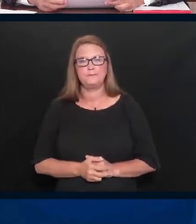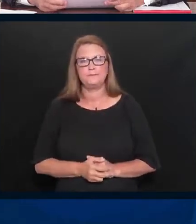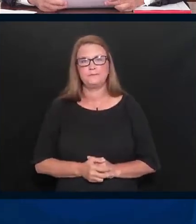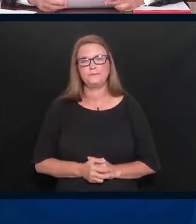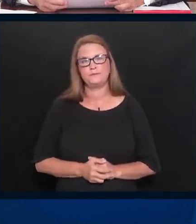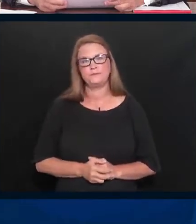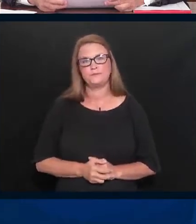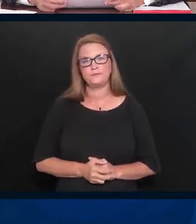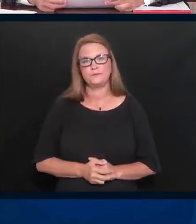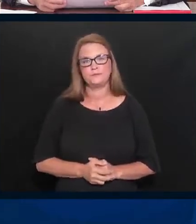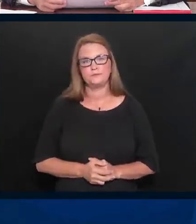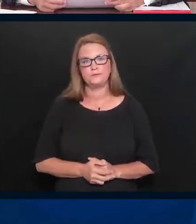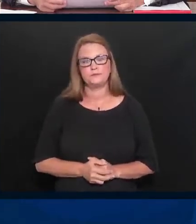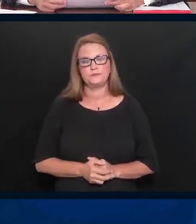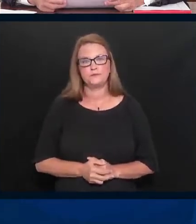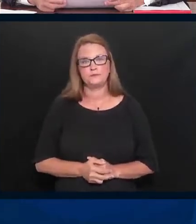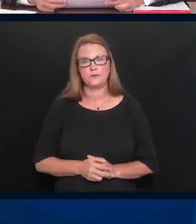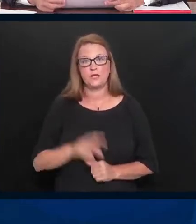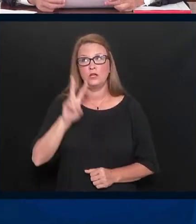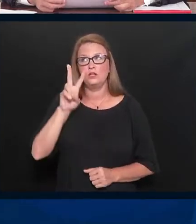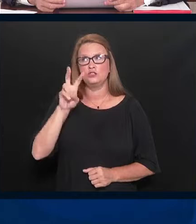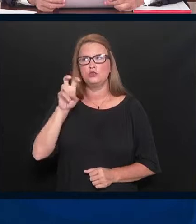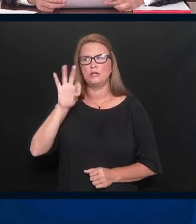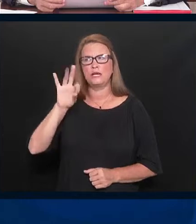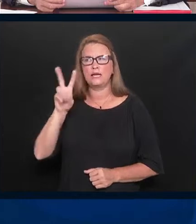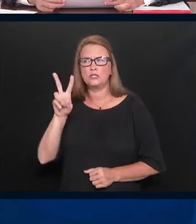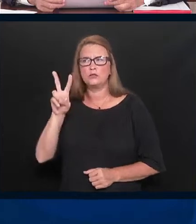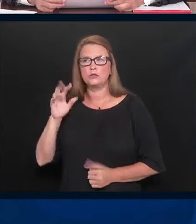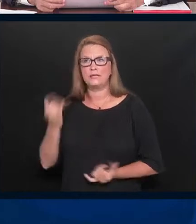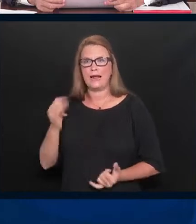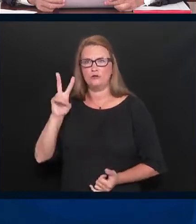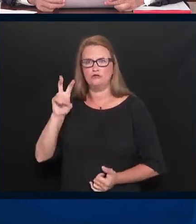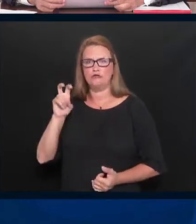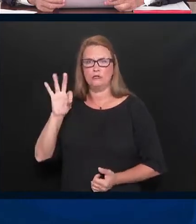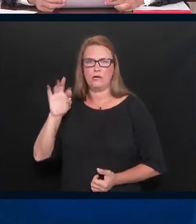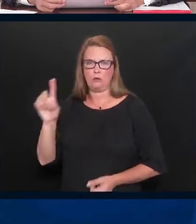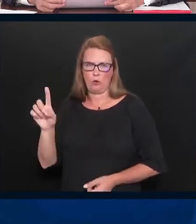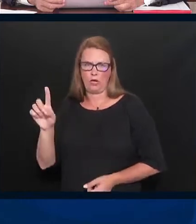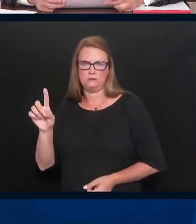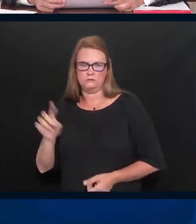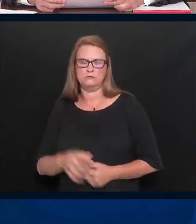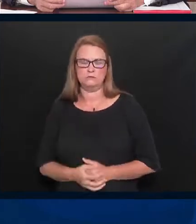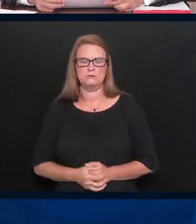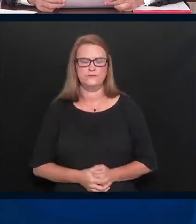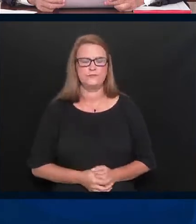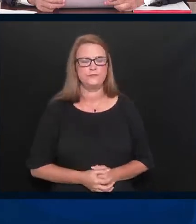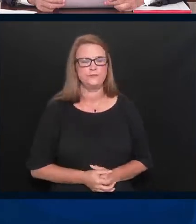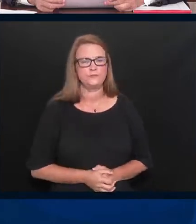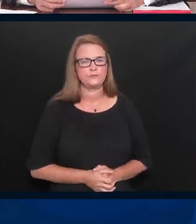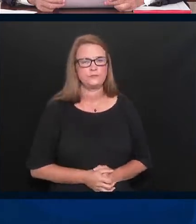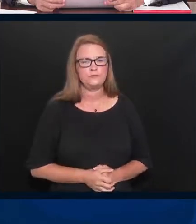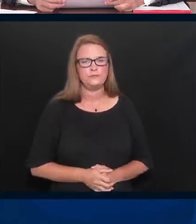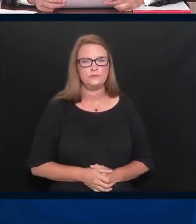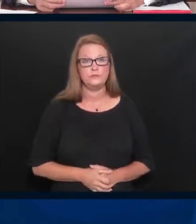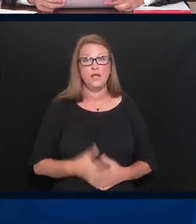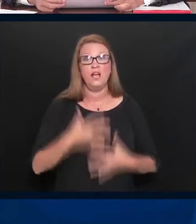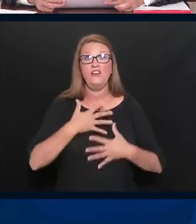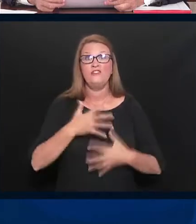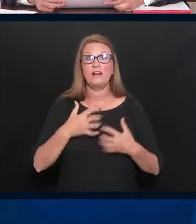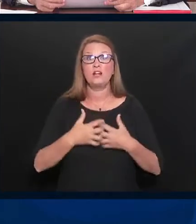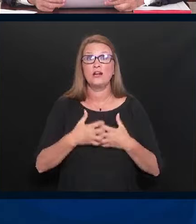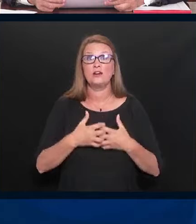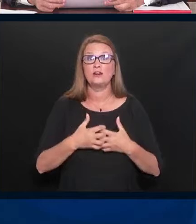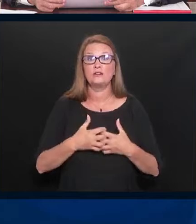We're down from 292 to 291. From the standpoint of those on a ventilator, we're down